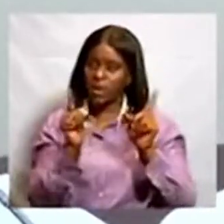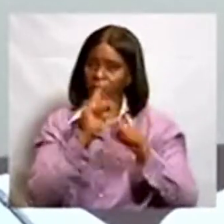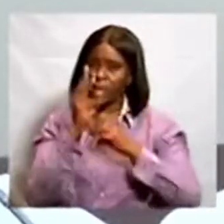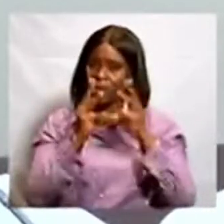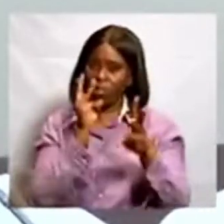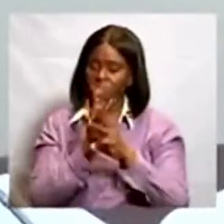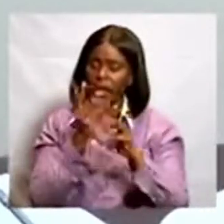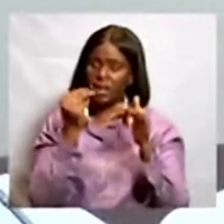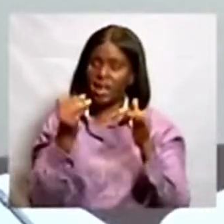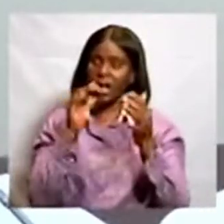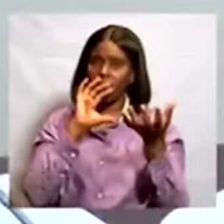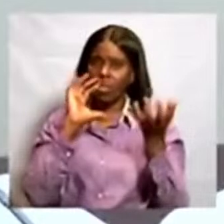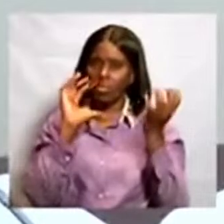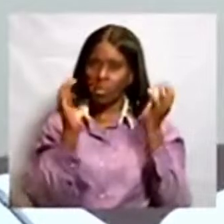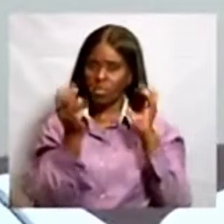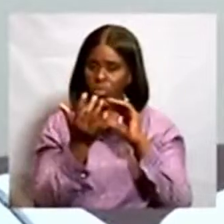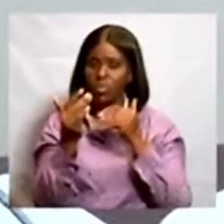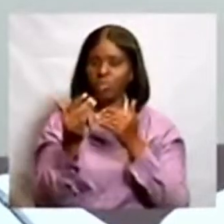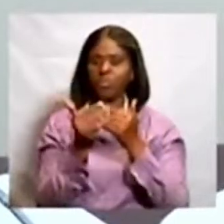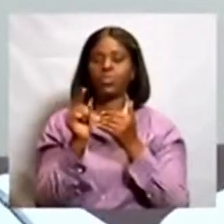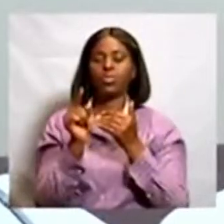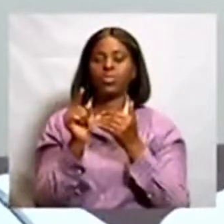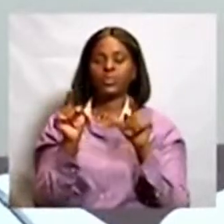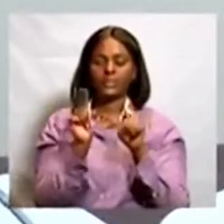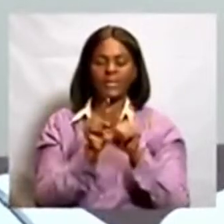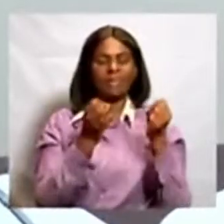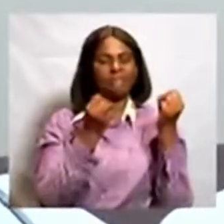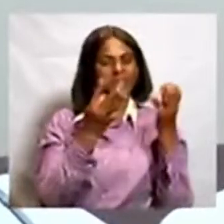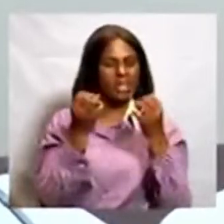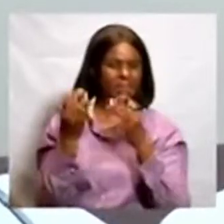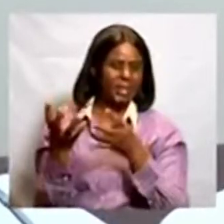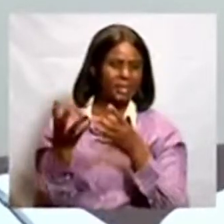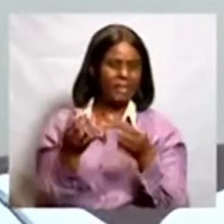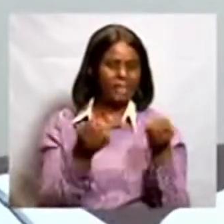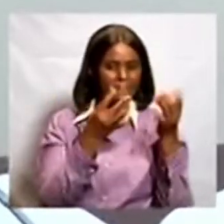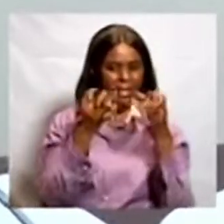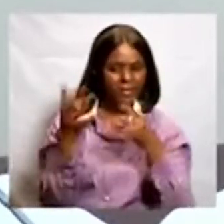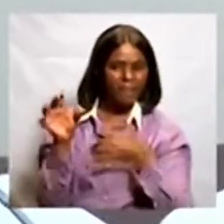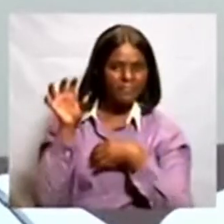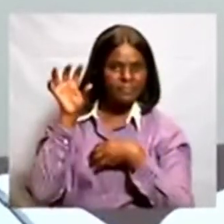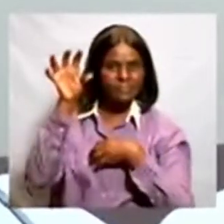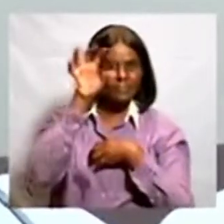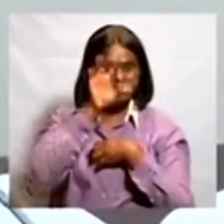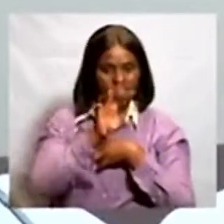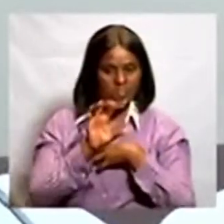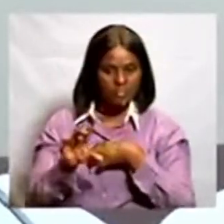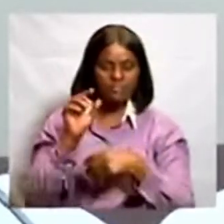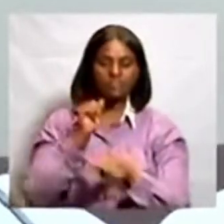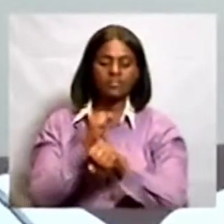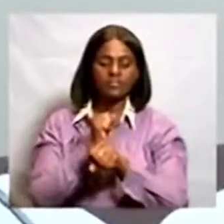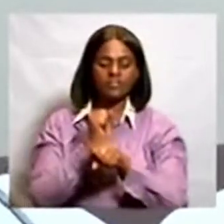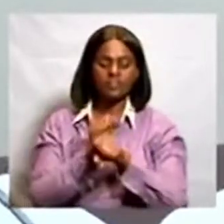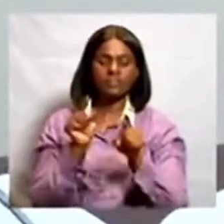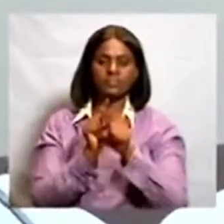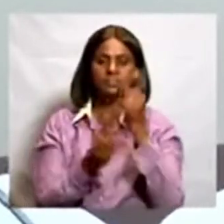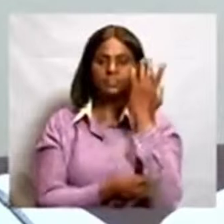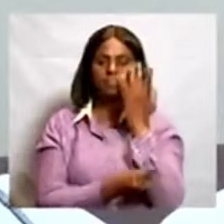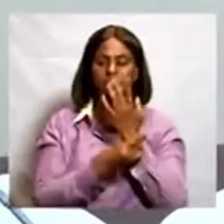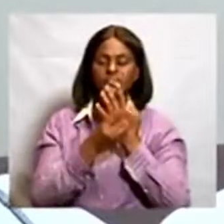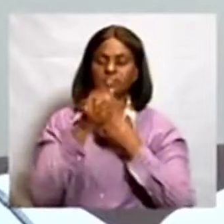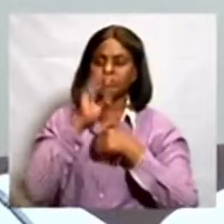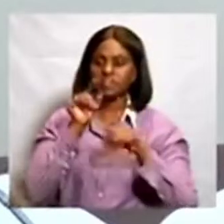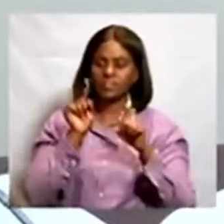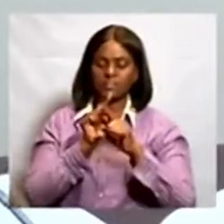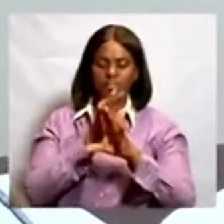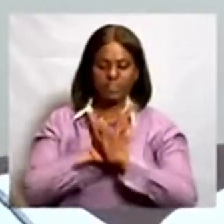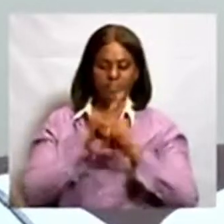is now moving to. A number of regional frameworks have been developed, and the Zambia has